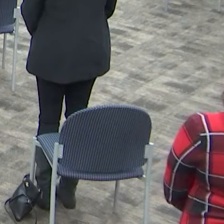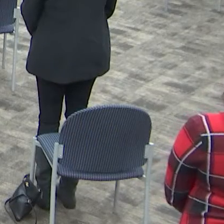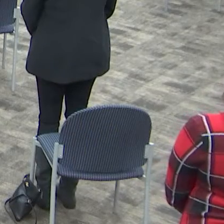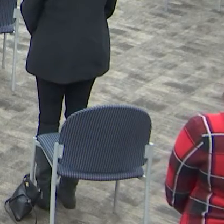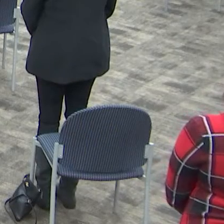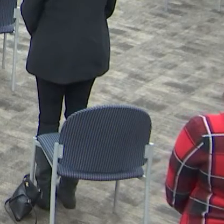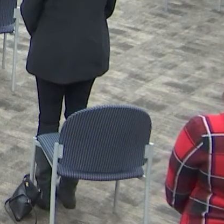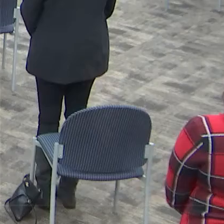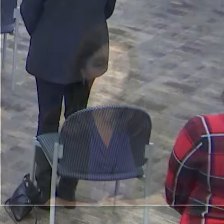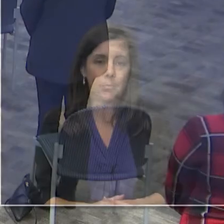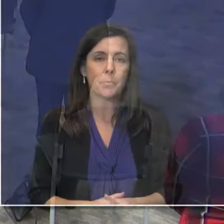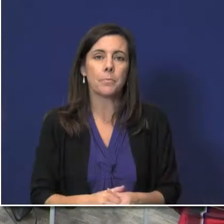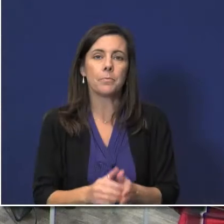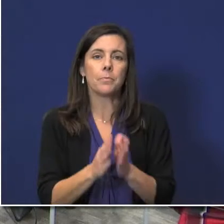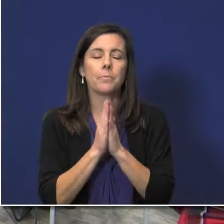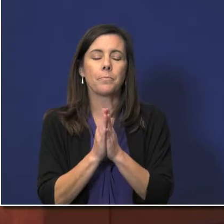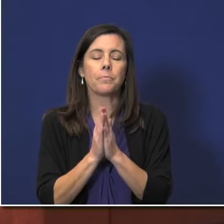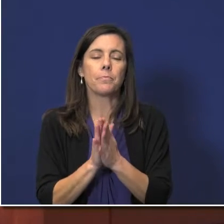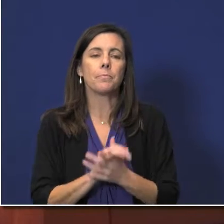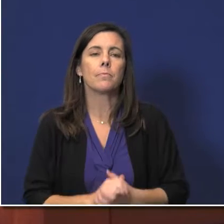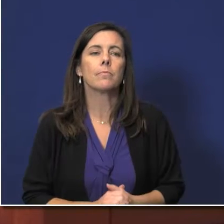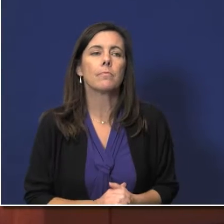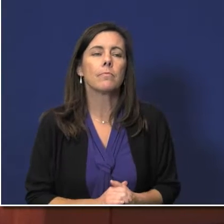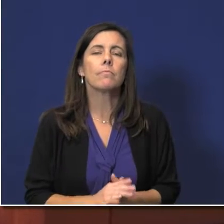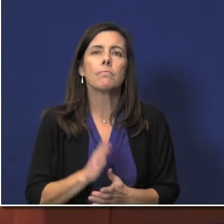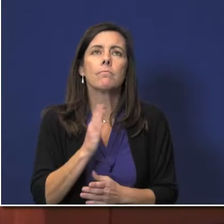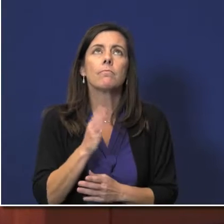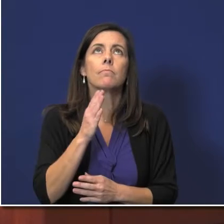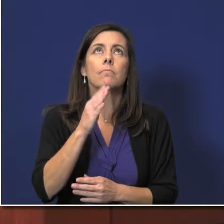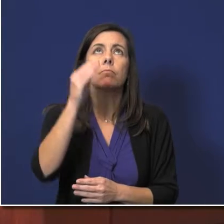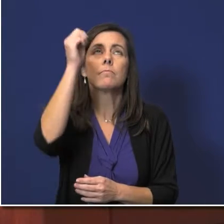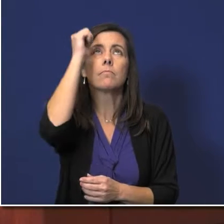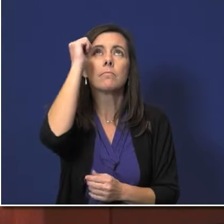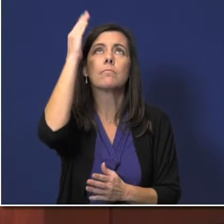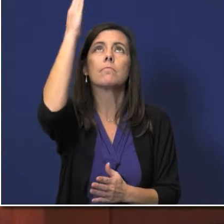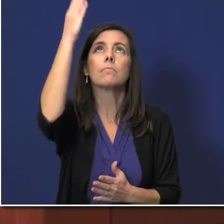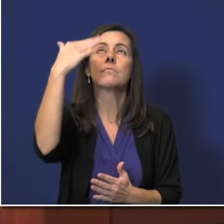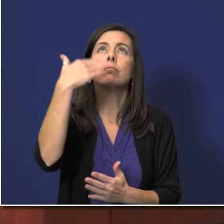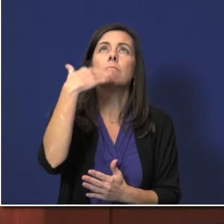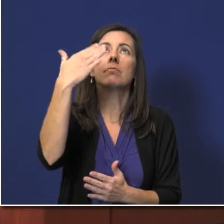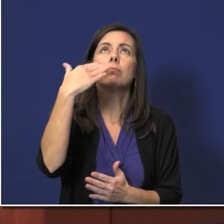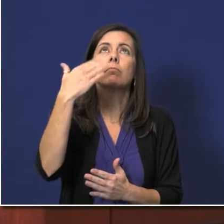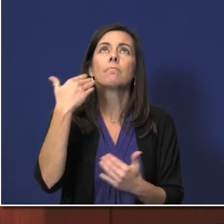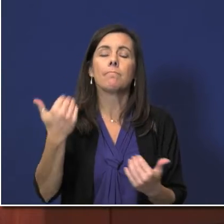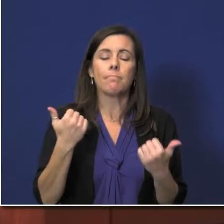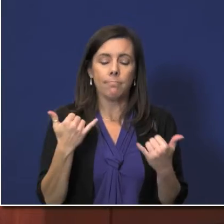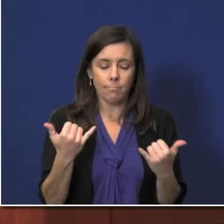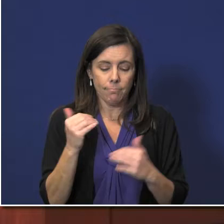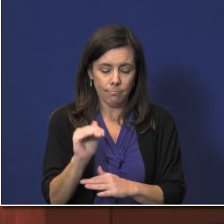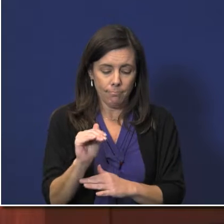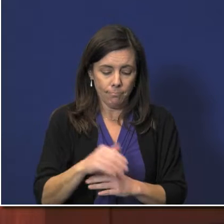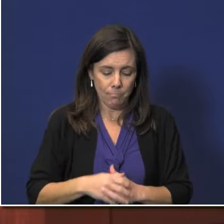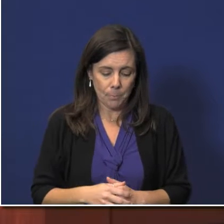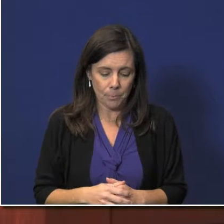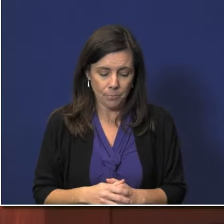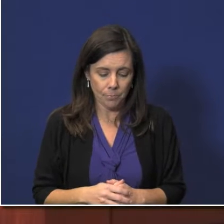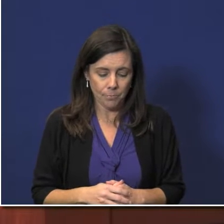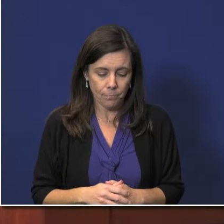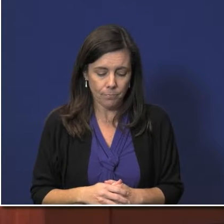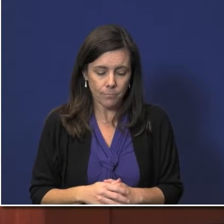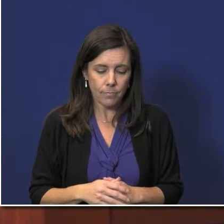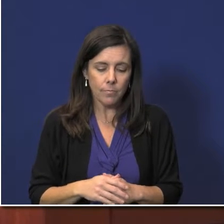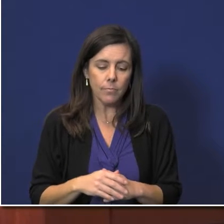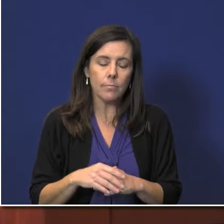Let us pray. Heavenly Father, we thank you tonight. We thank